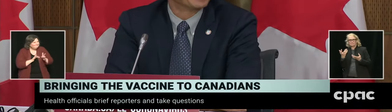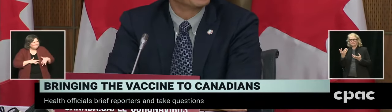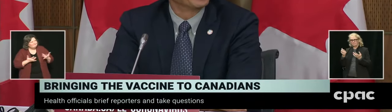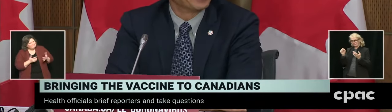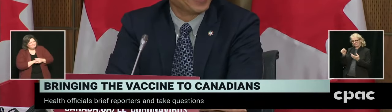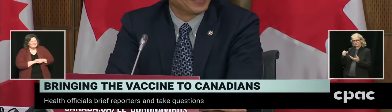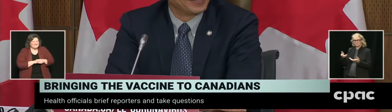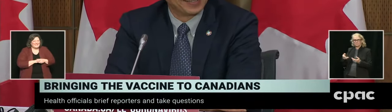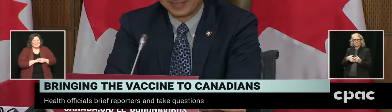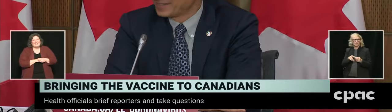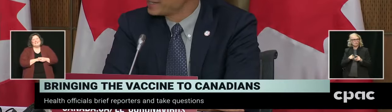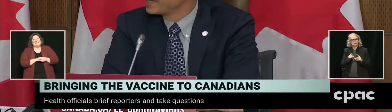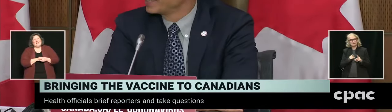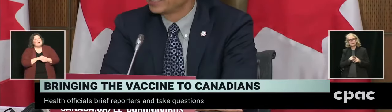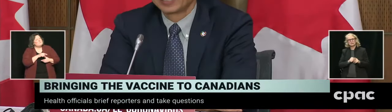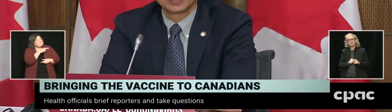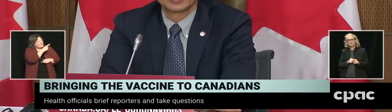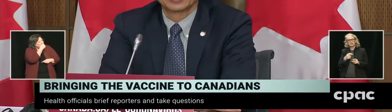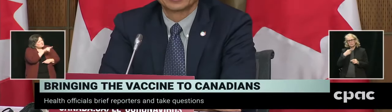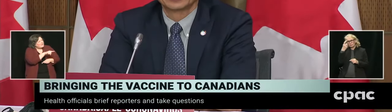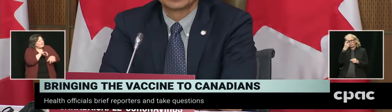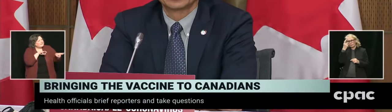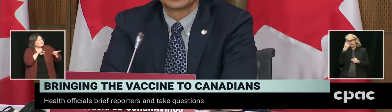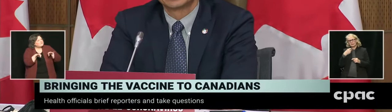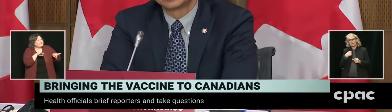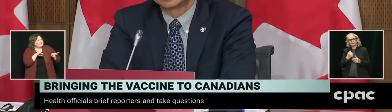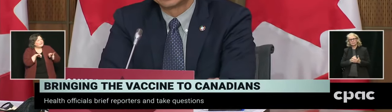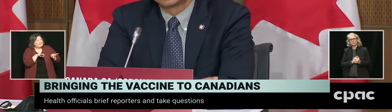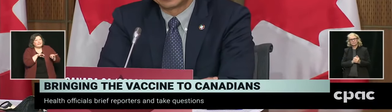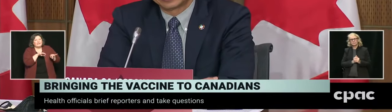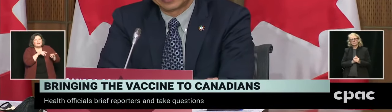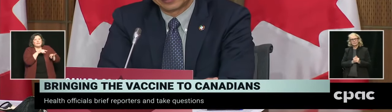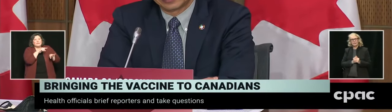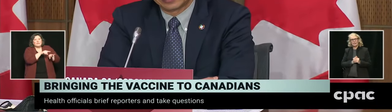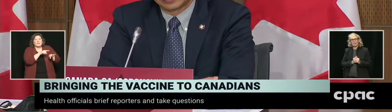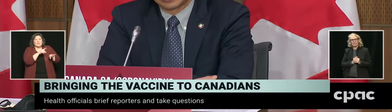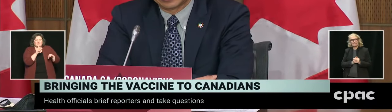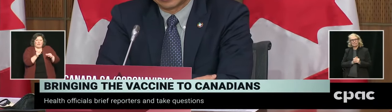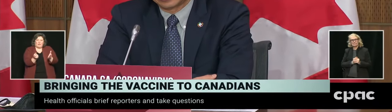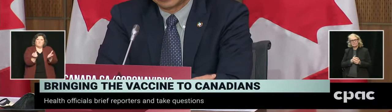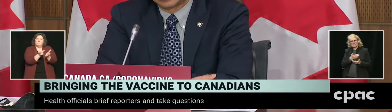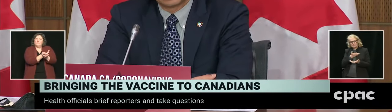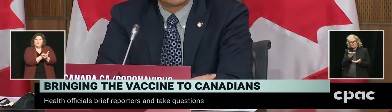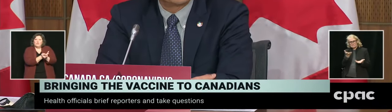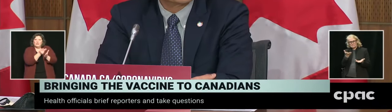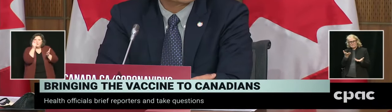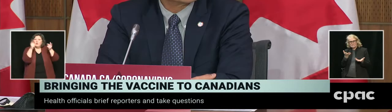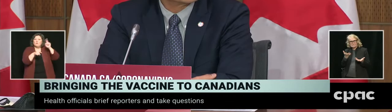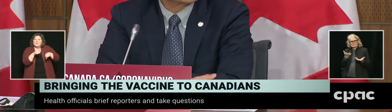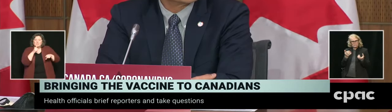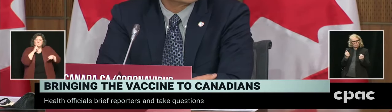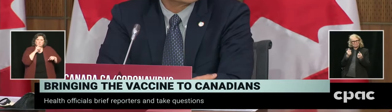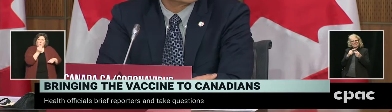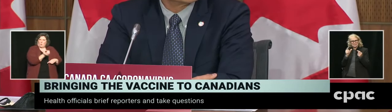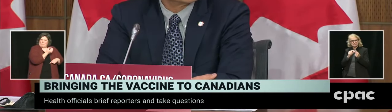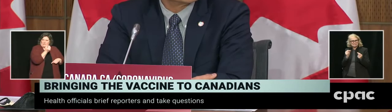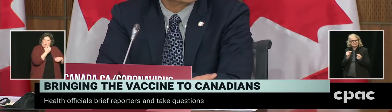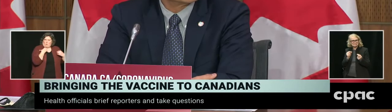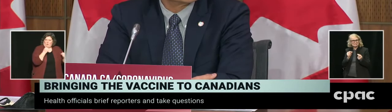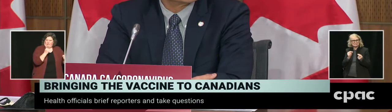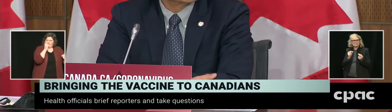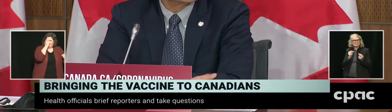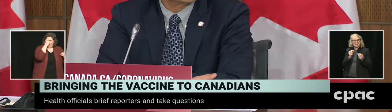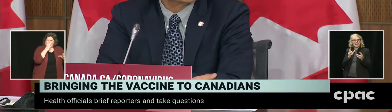I would also wonder if you could talk to me about the approvals or the finalization of agreements. The Ontario Health Minister said today that she